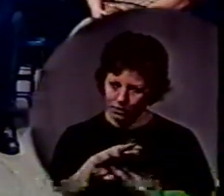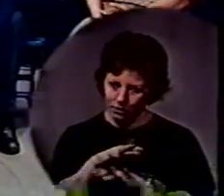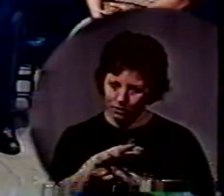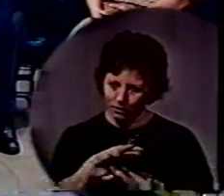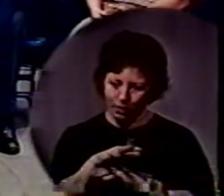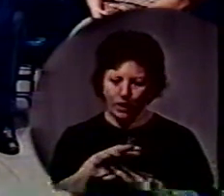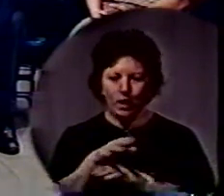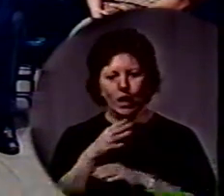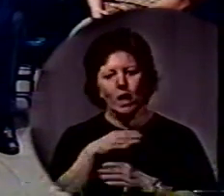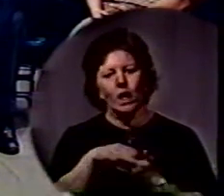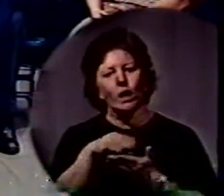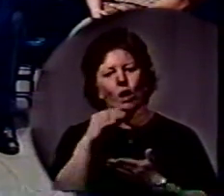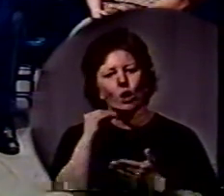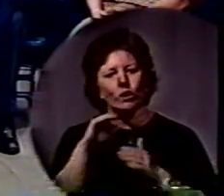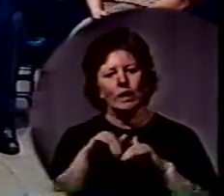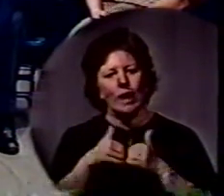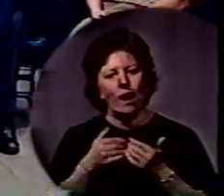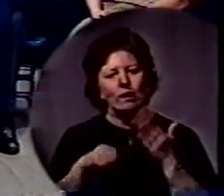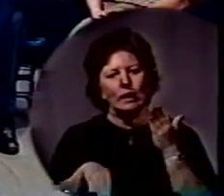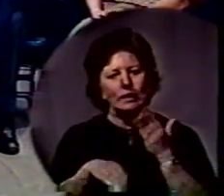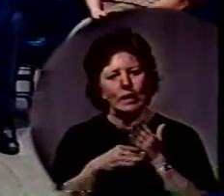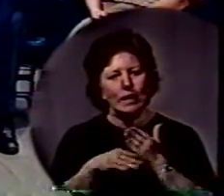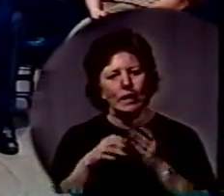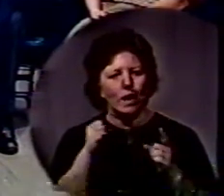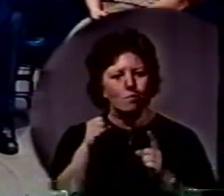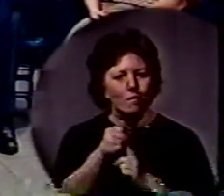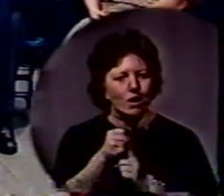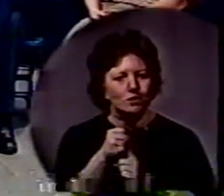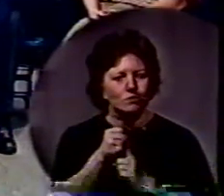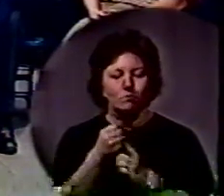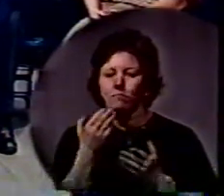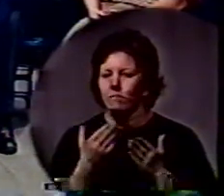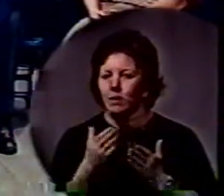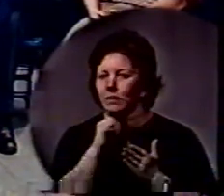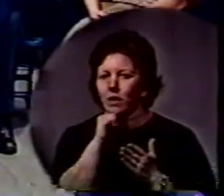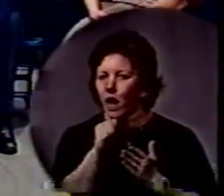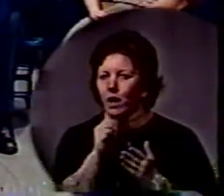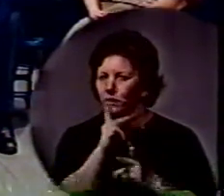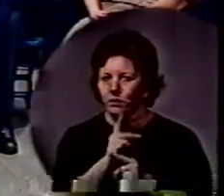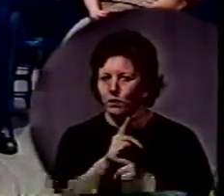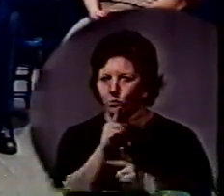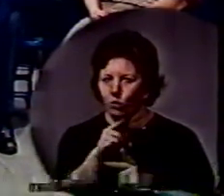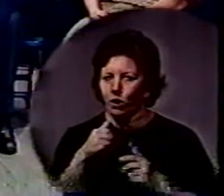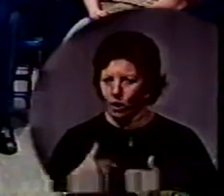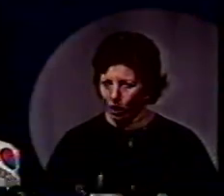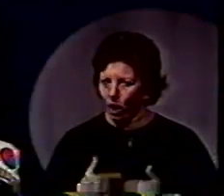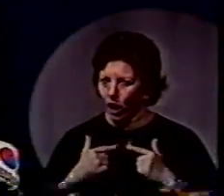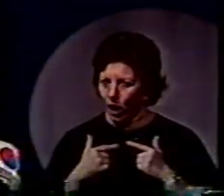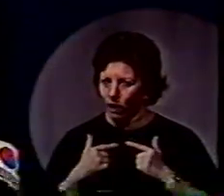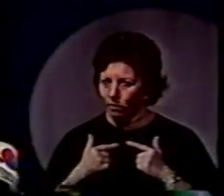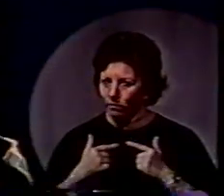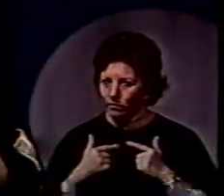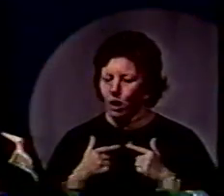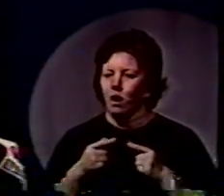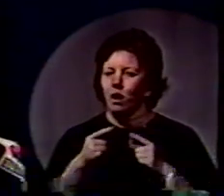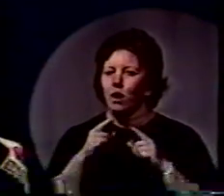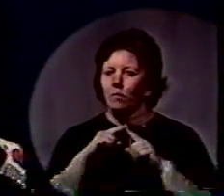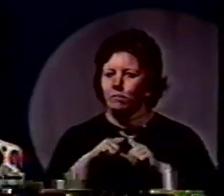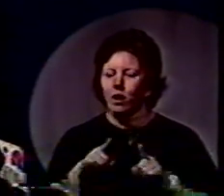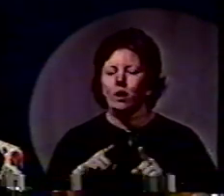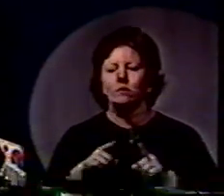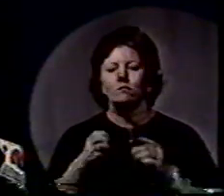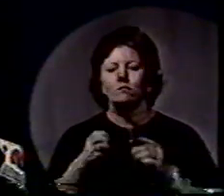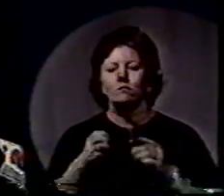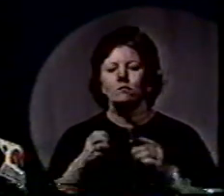Learning how to kick and punch is not necessarily going to keep you alive. I think that it takes many years to really feel confident